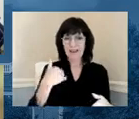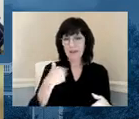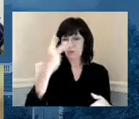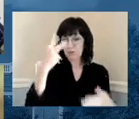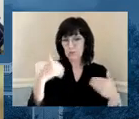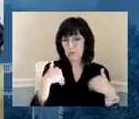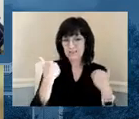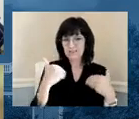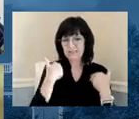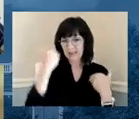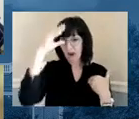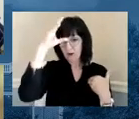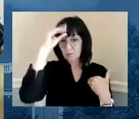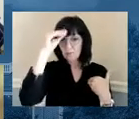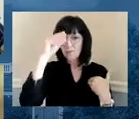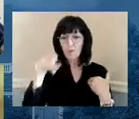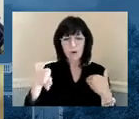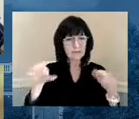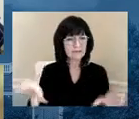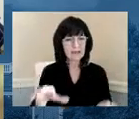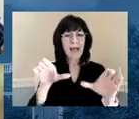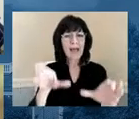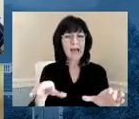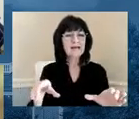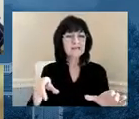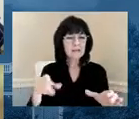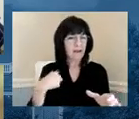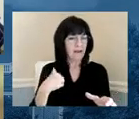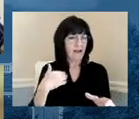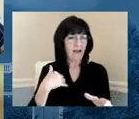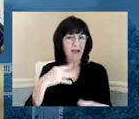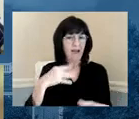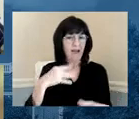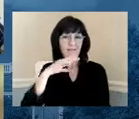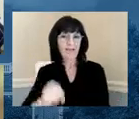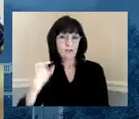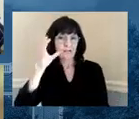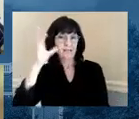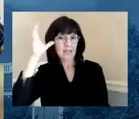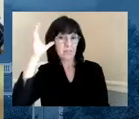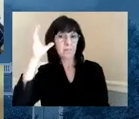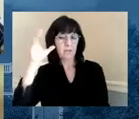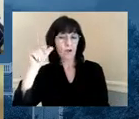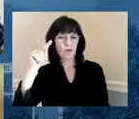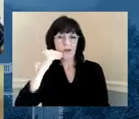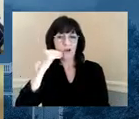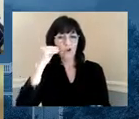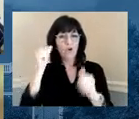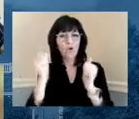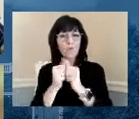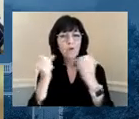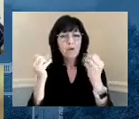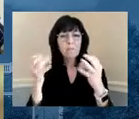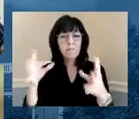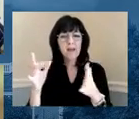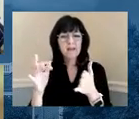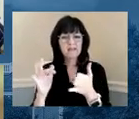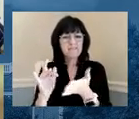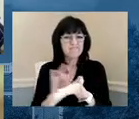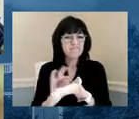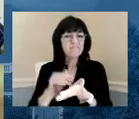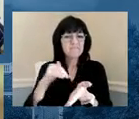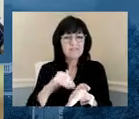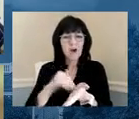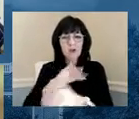who sprain ankles and things, and also have an elderly parent at home with a lot of medical appointments, really appreciate the benefits